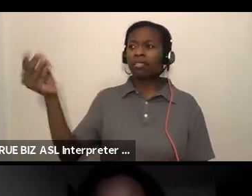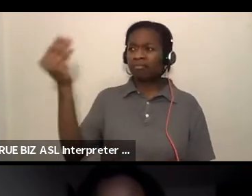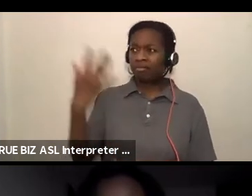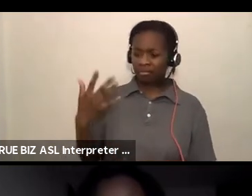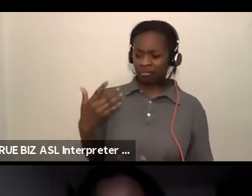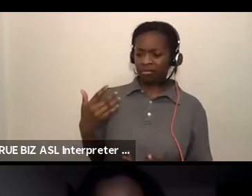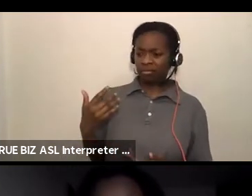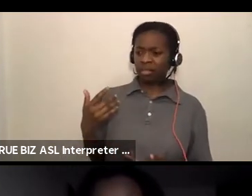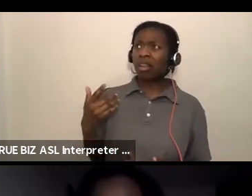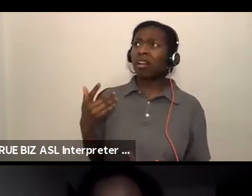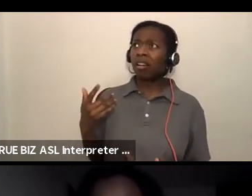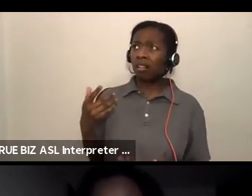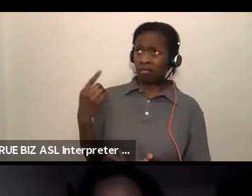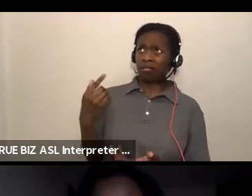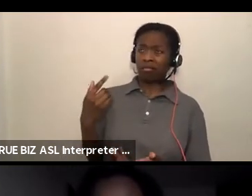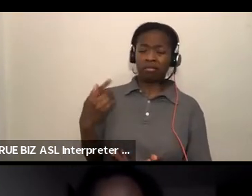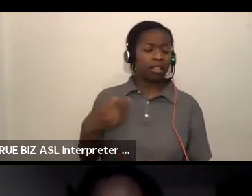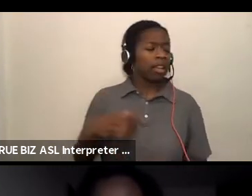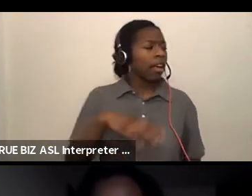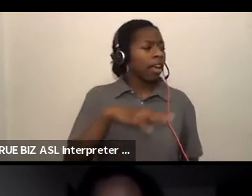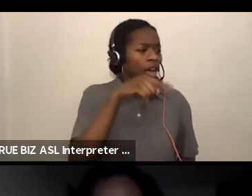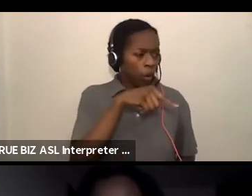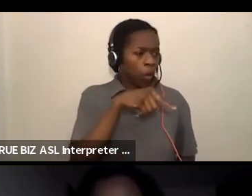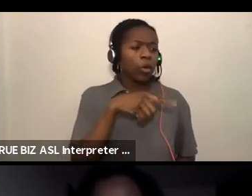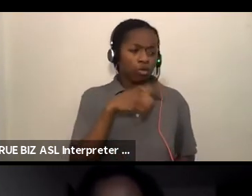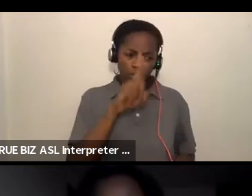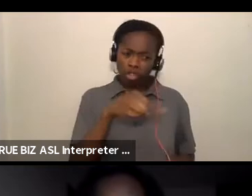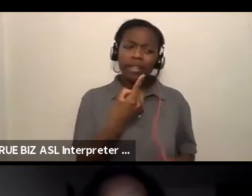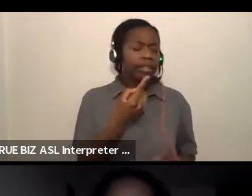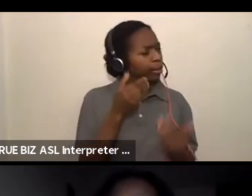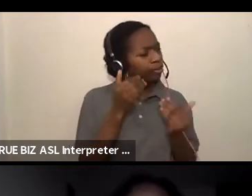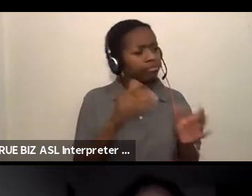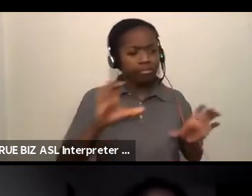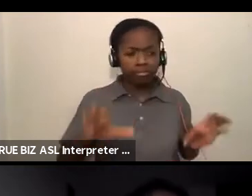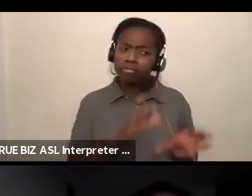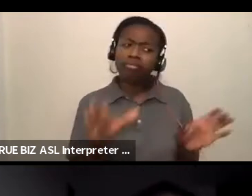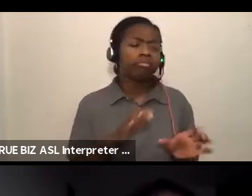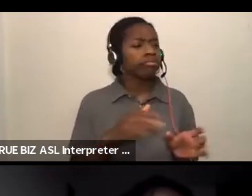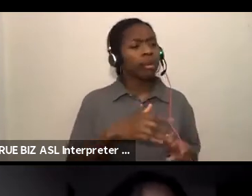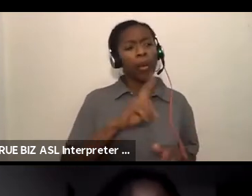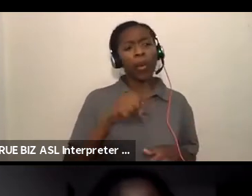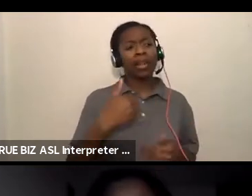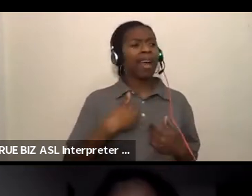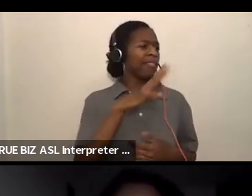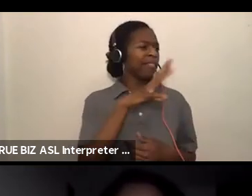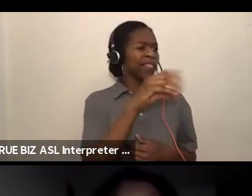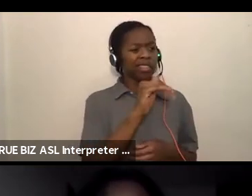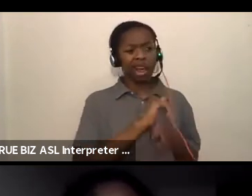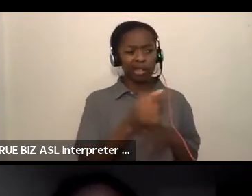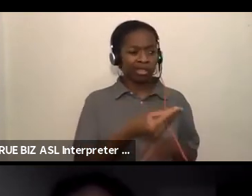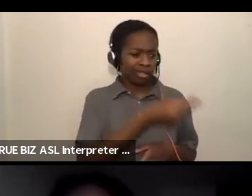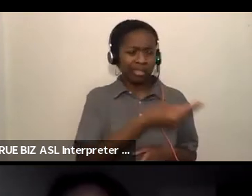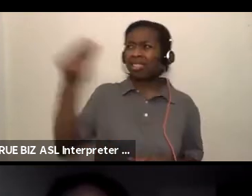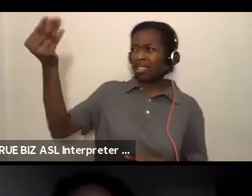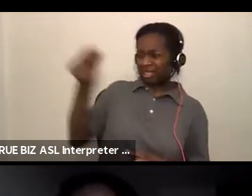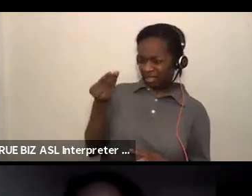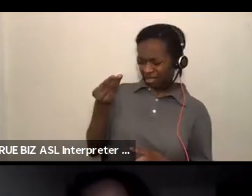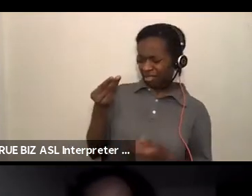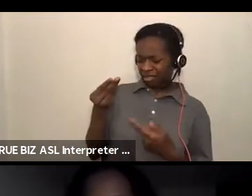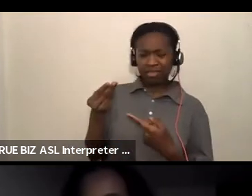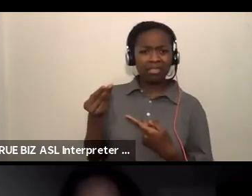only got $50 to pay you. We know you need to eat for like a week, but that's okay. We only got $50 and that's it, right? Because